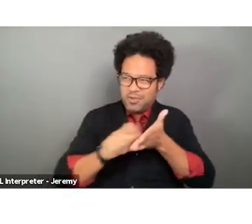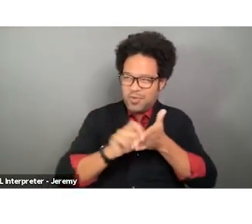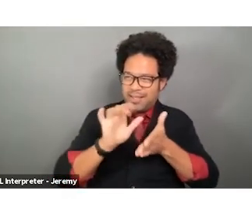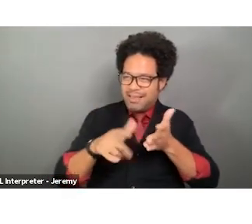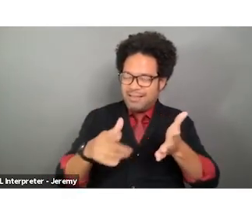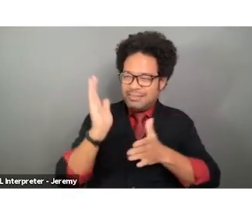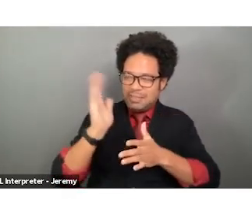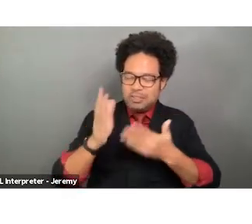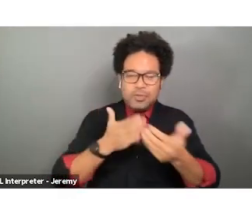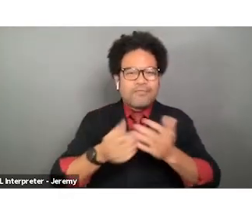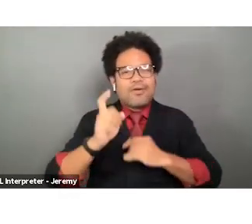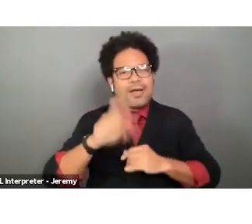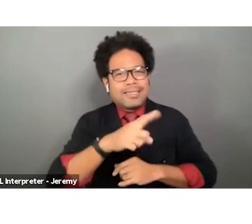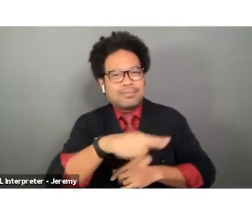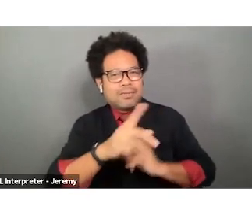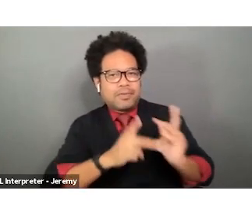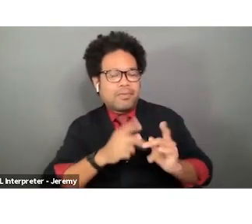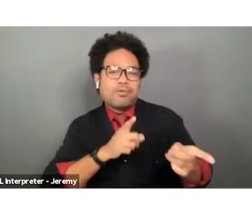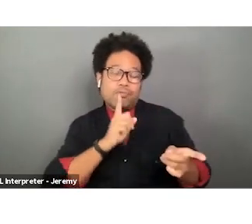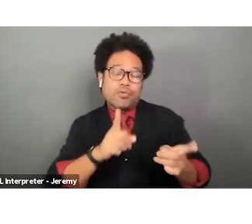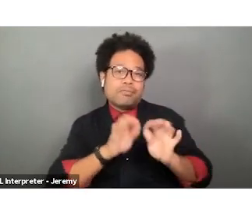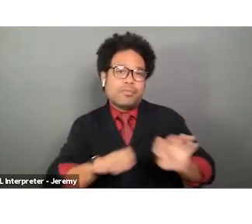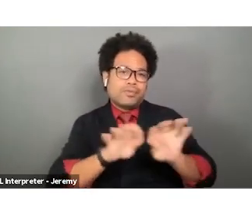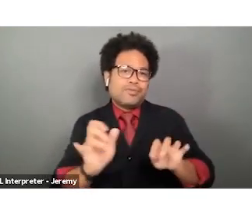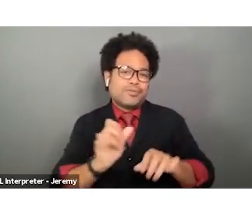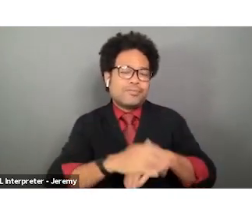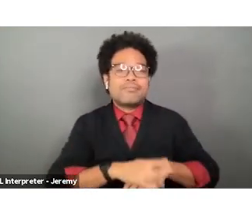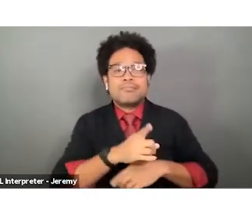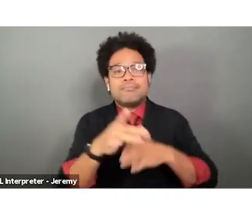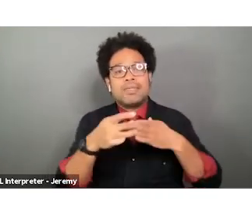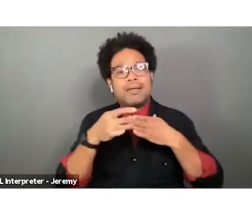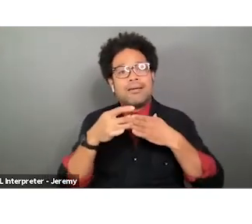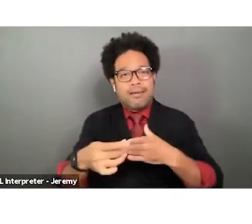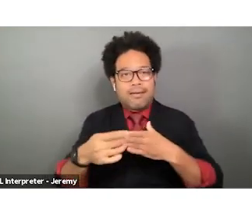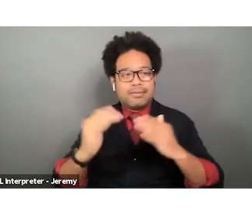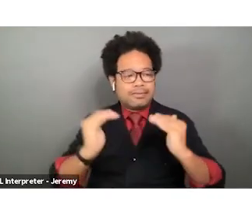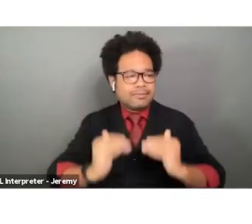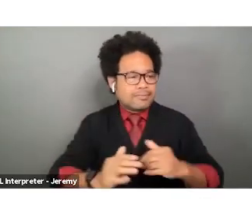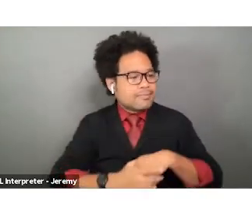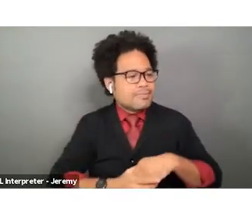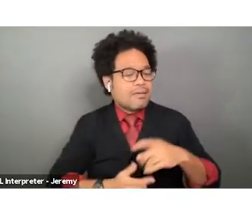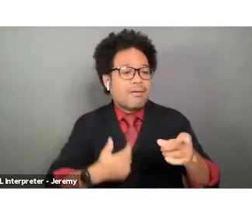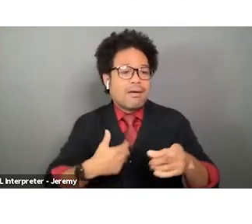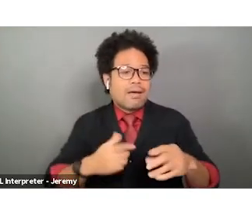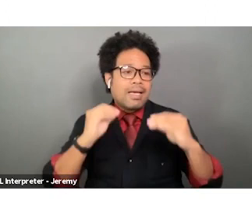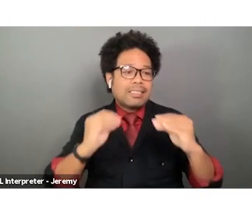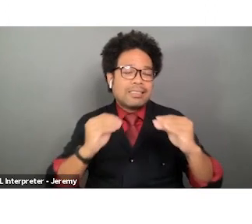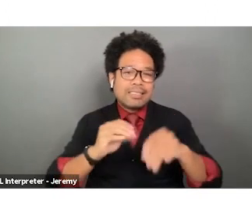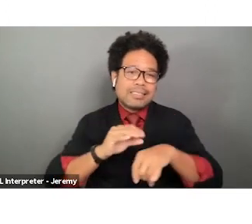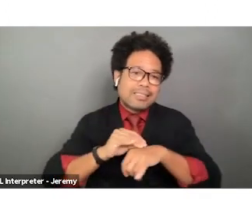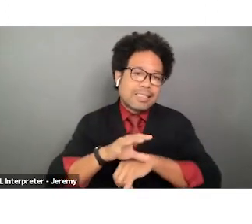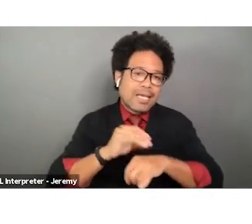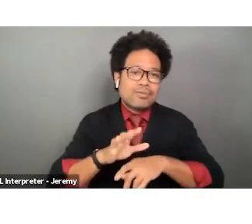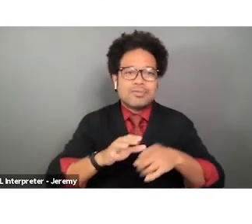people. So these people are very, very needed. The guides. I teach, counsel, and advise using